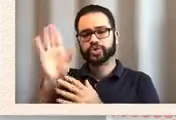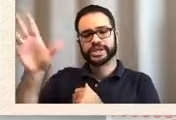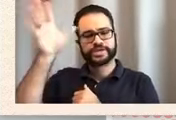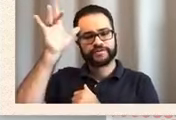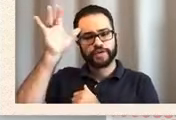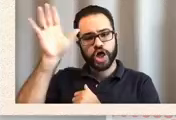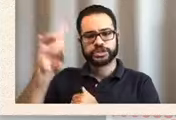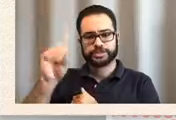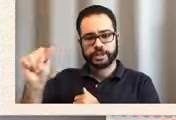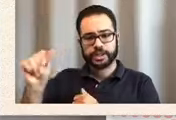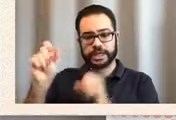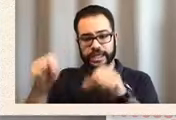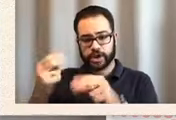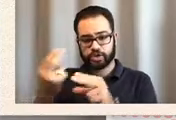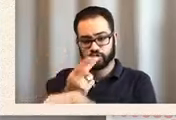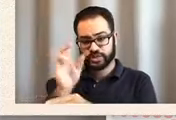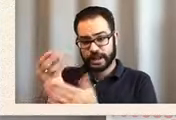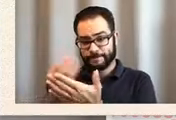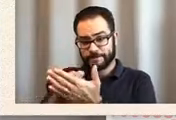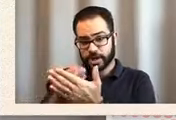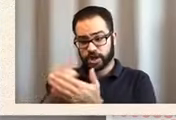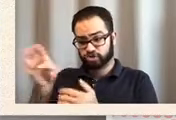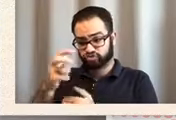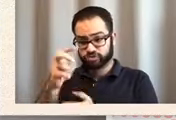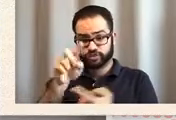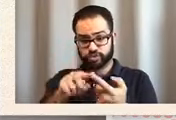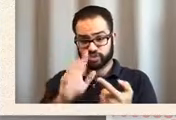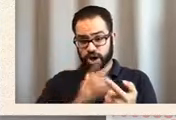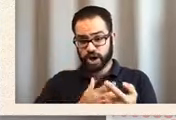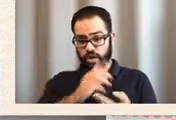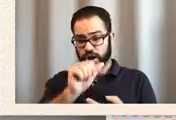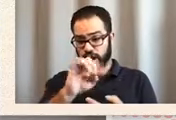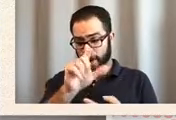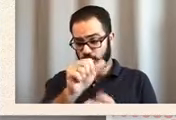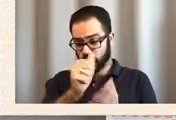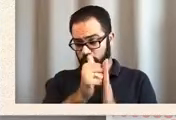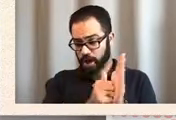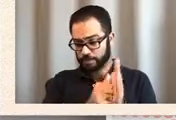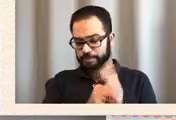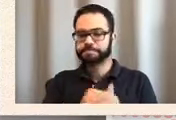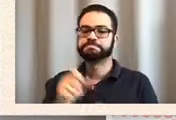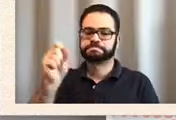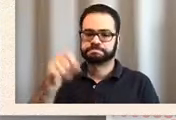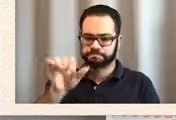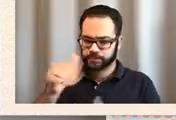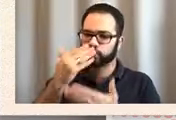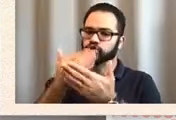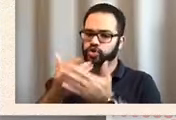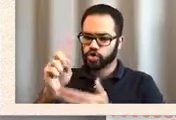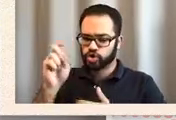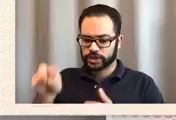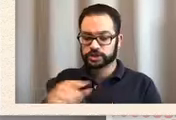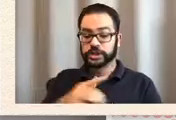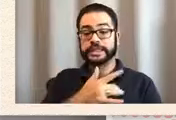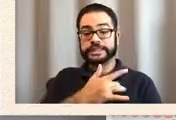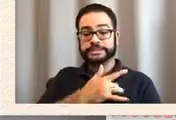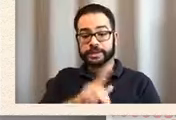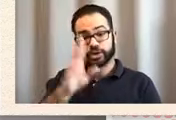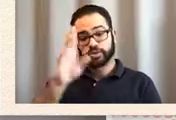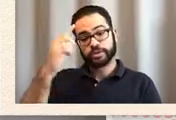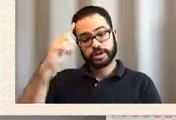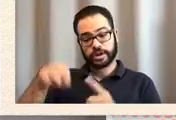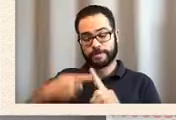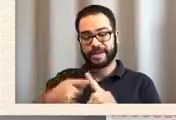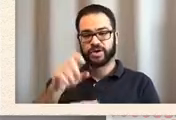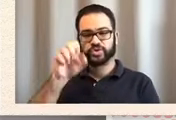account? Yeah, that is a great question. And so usually when you think of Social Security, there's kind of